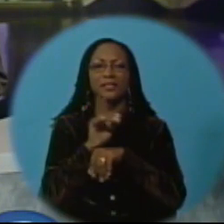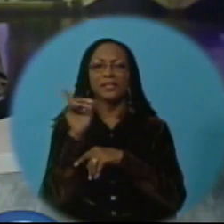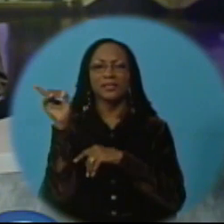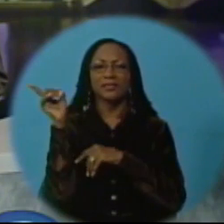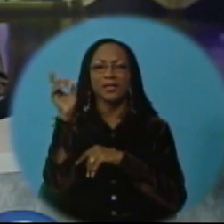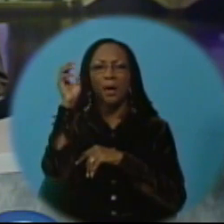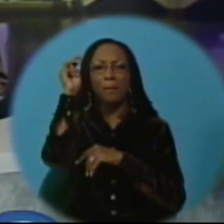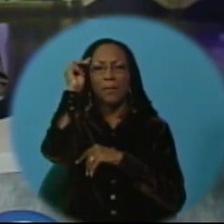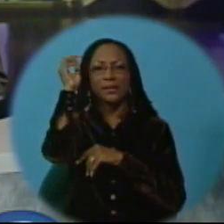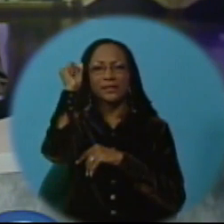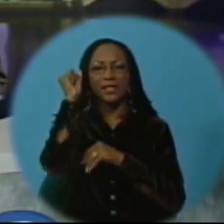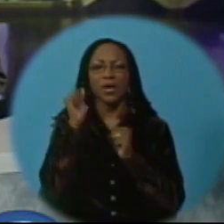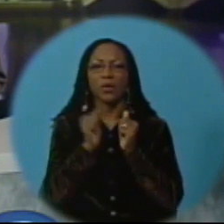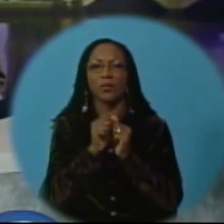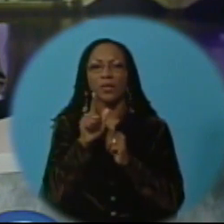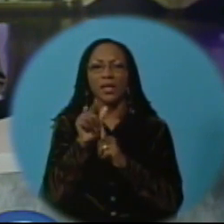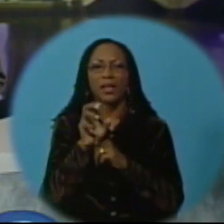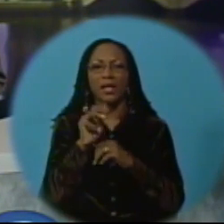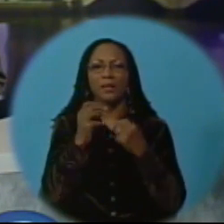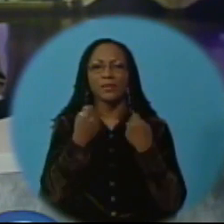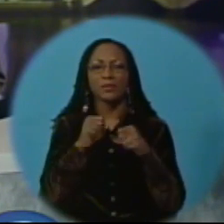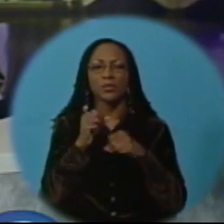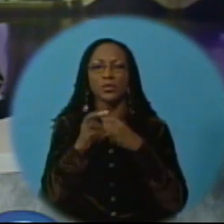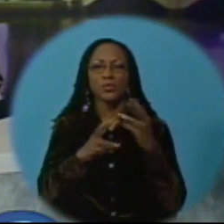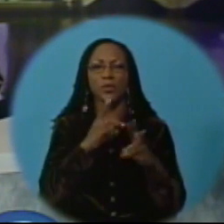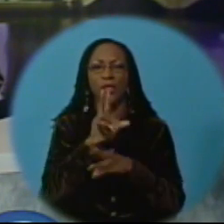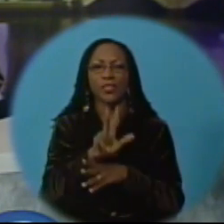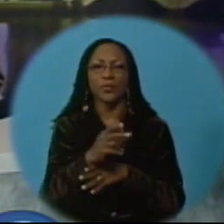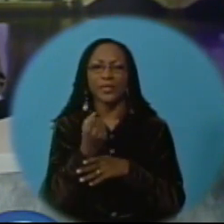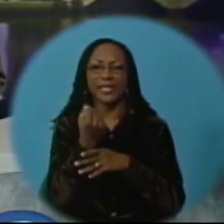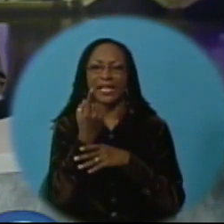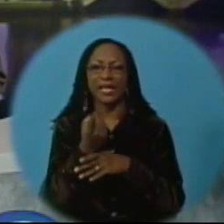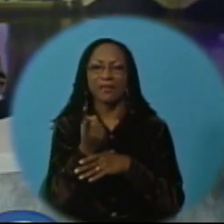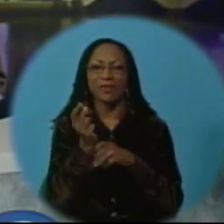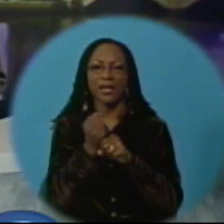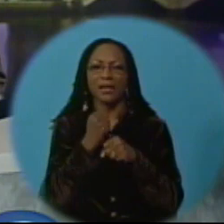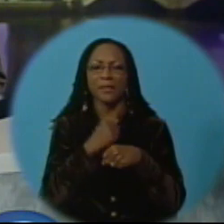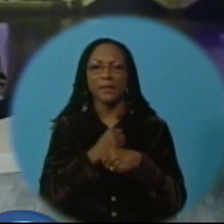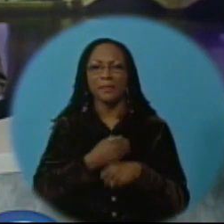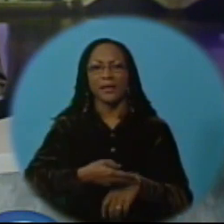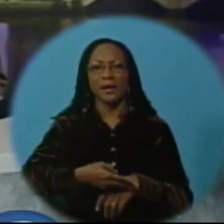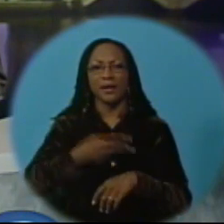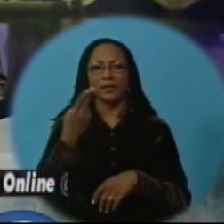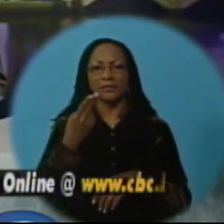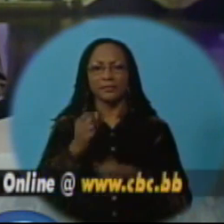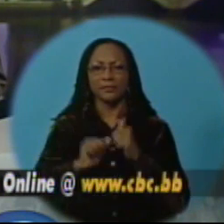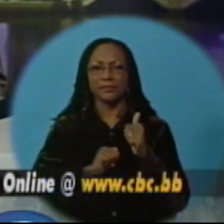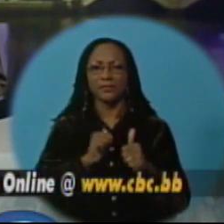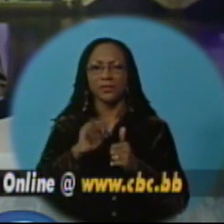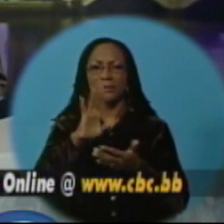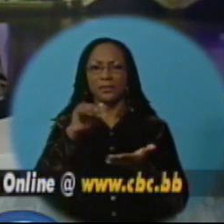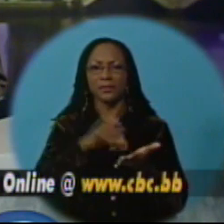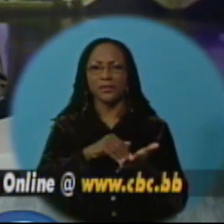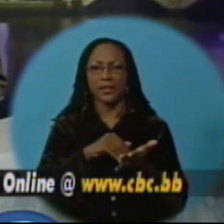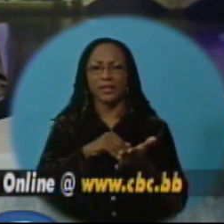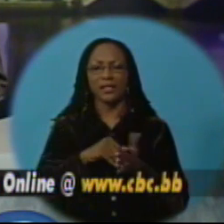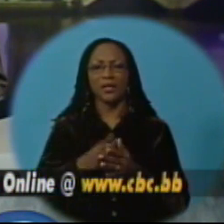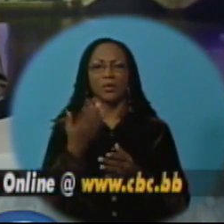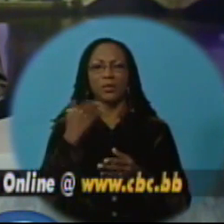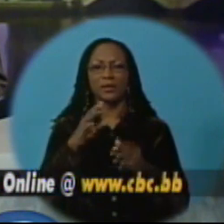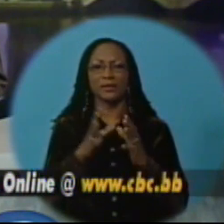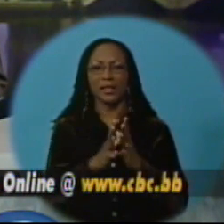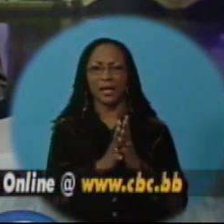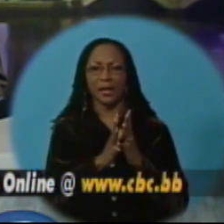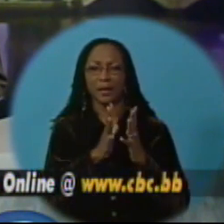Good evening, I am Mark Seal with your Lime Sports World. 311 made by the High Performance Center proved to be a bit too much